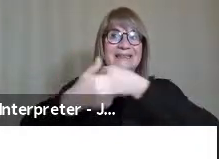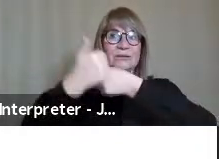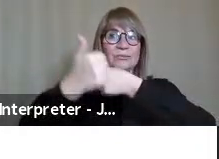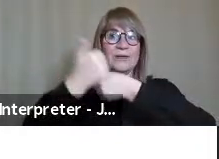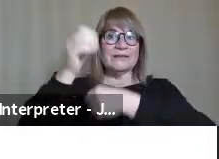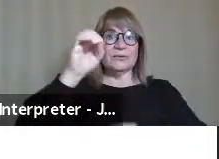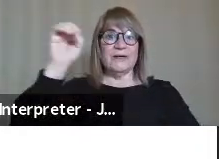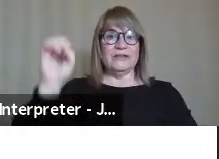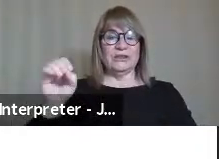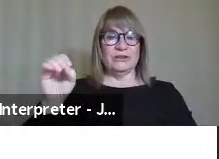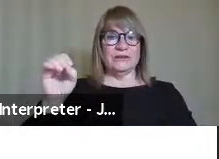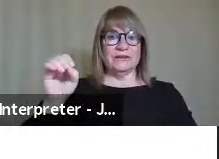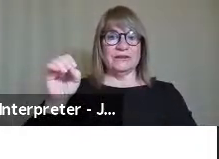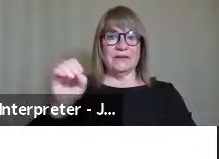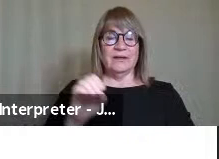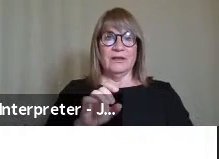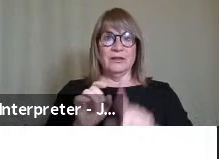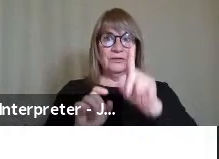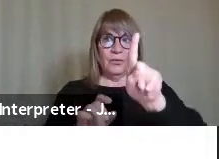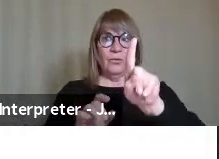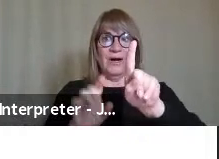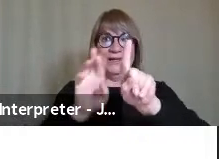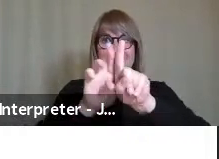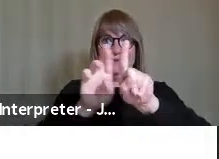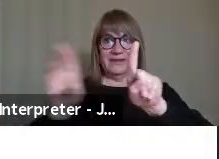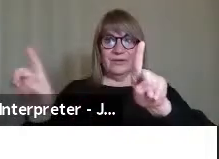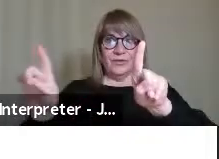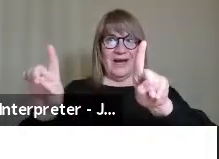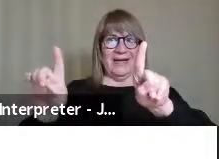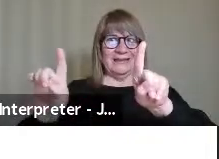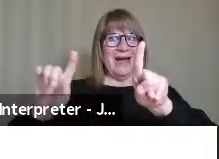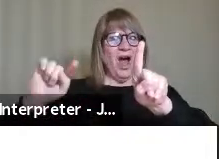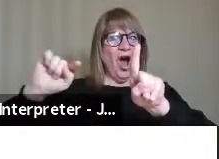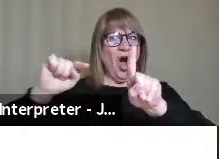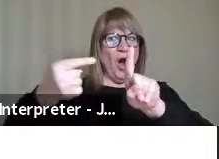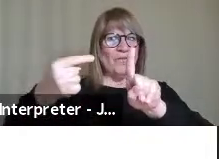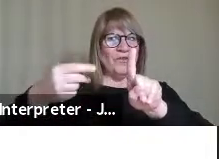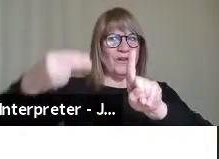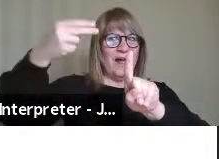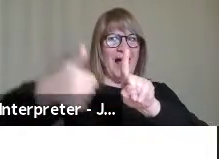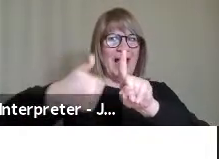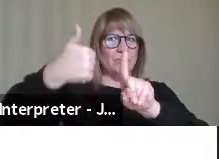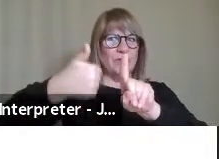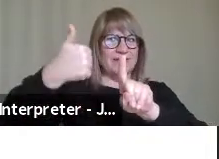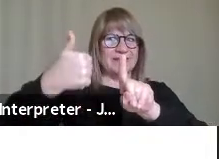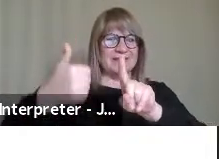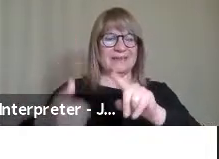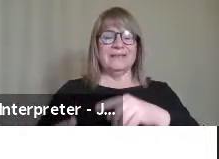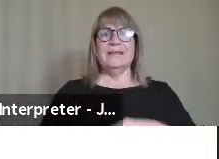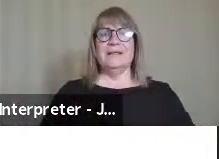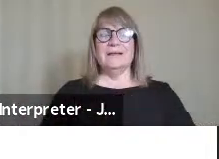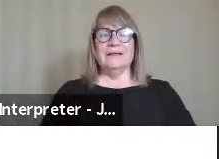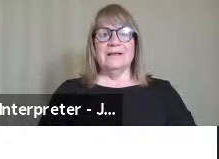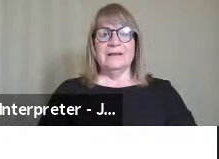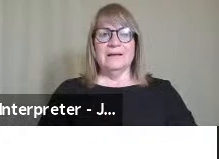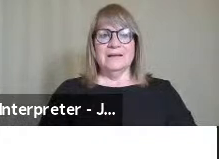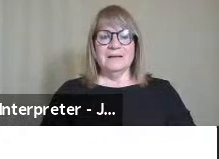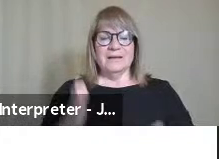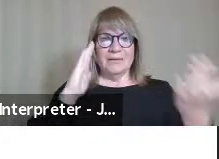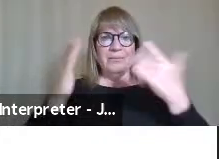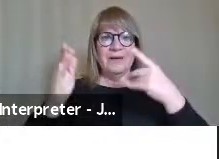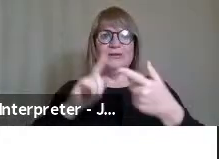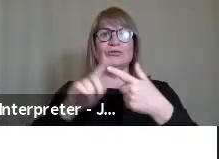of one is seen as a harmful factor or a higher risk for sterilization versus the comparison which in in this case is u.s born